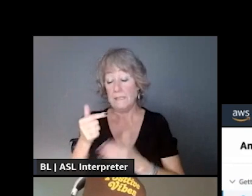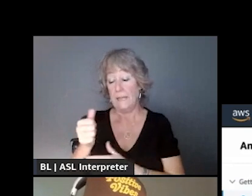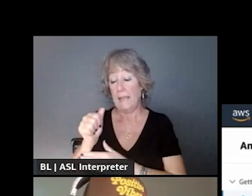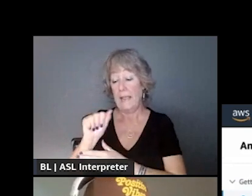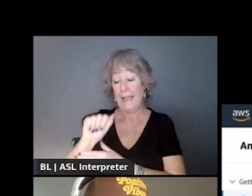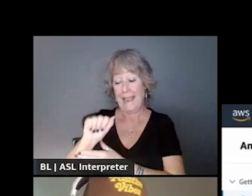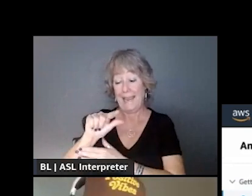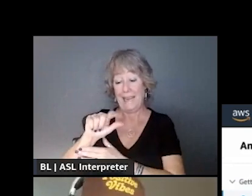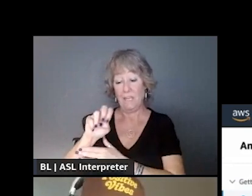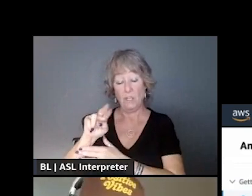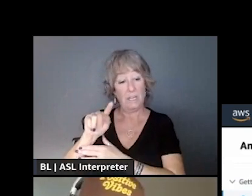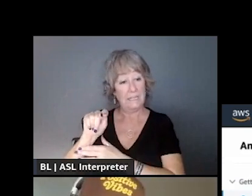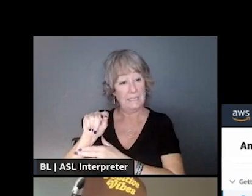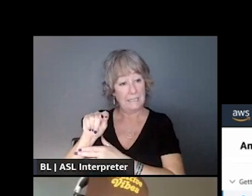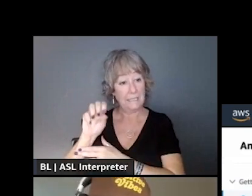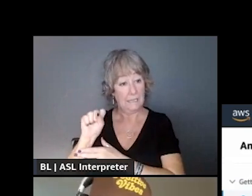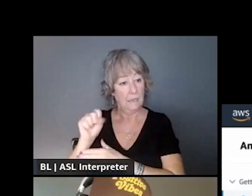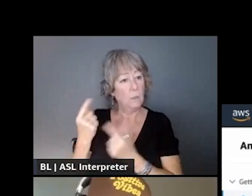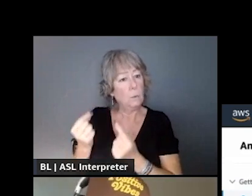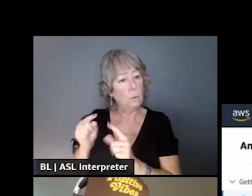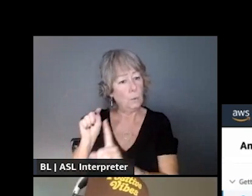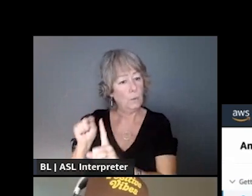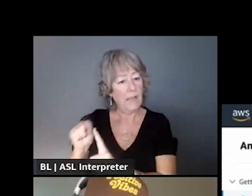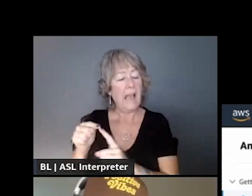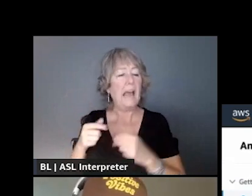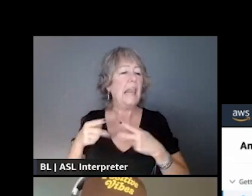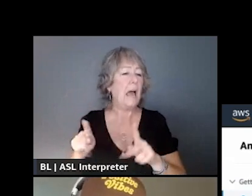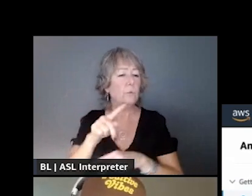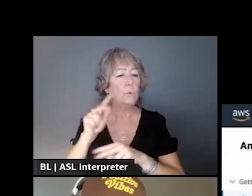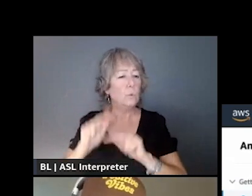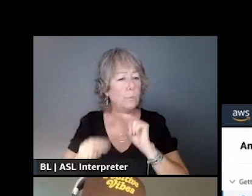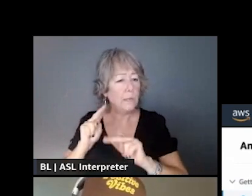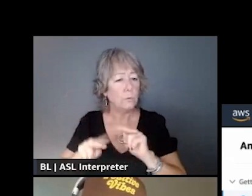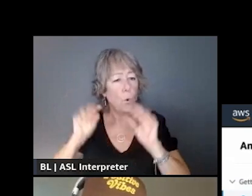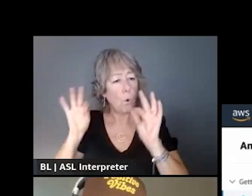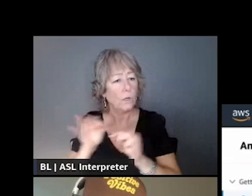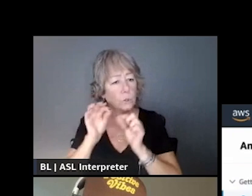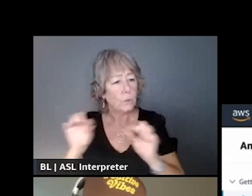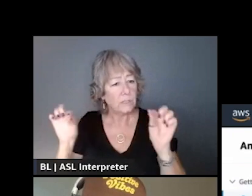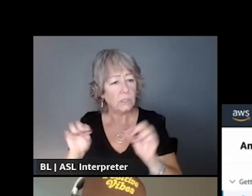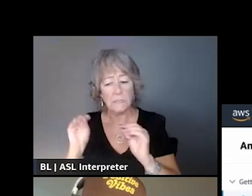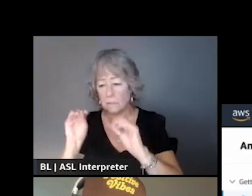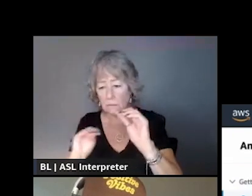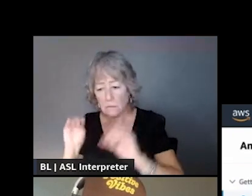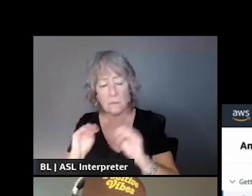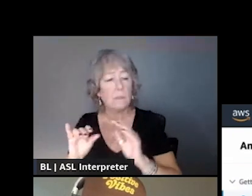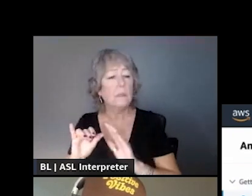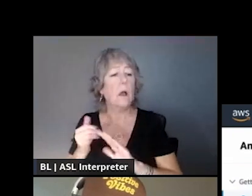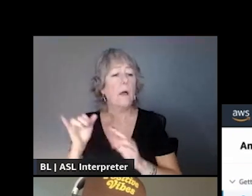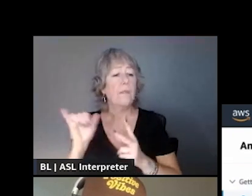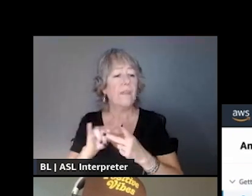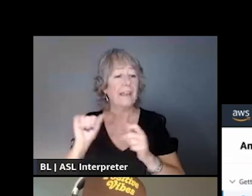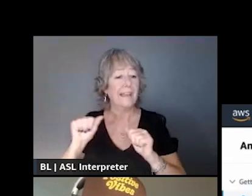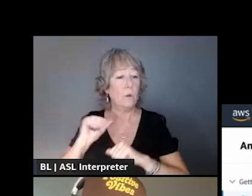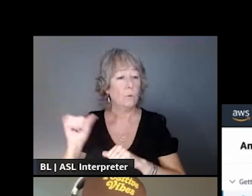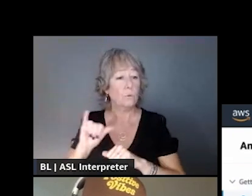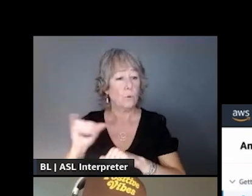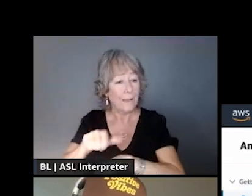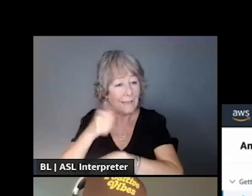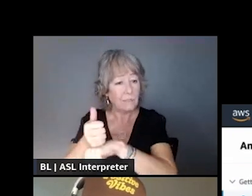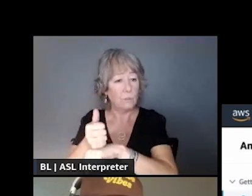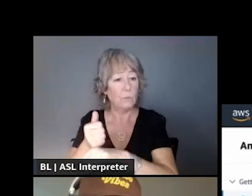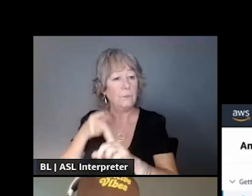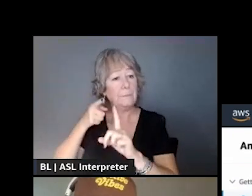it allows you to build orchestrations, to build these managed agents that can also execute different actions as